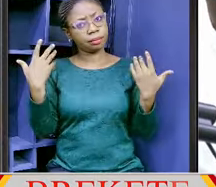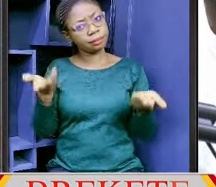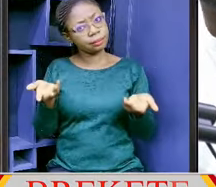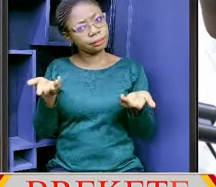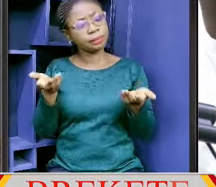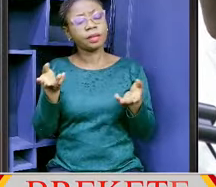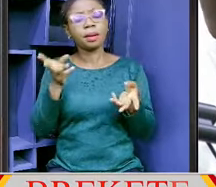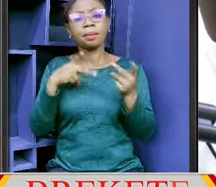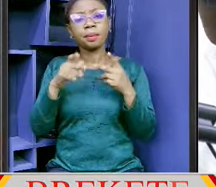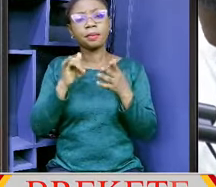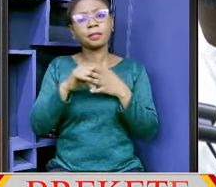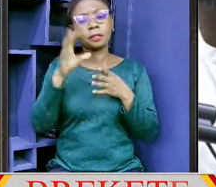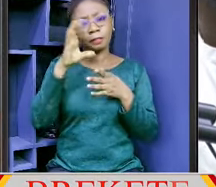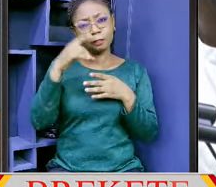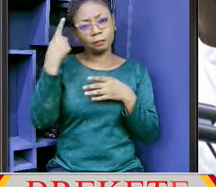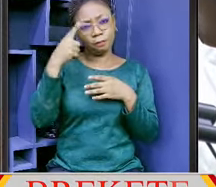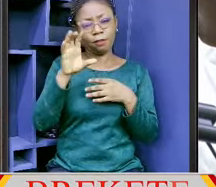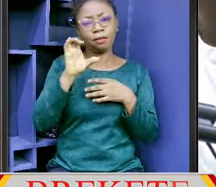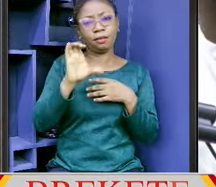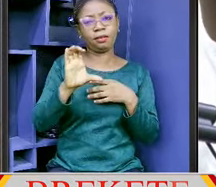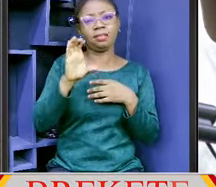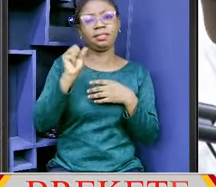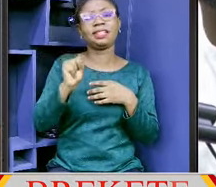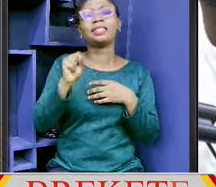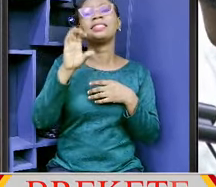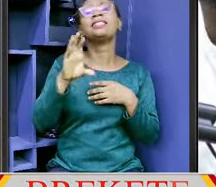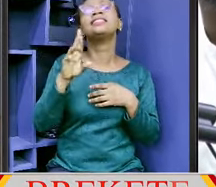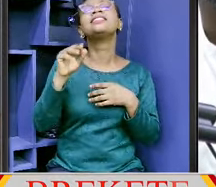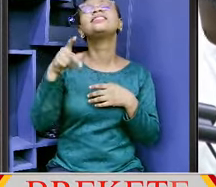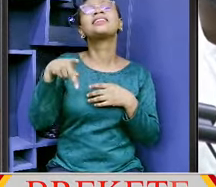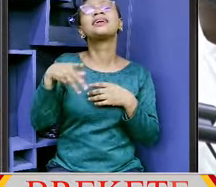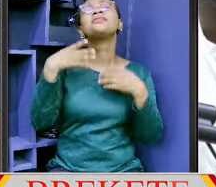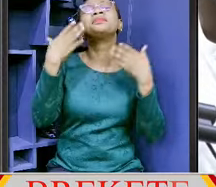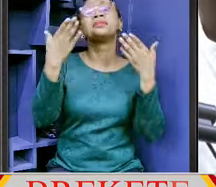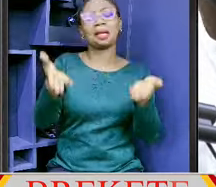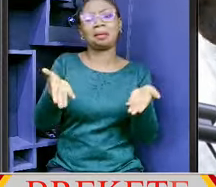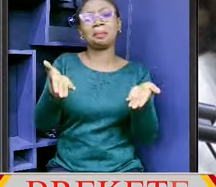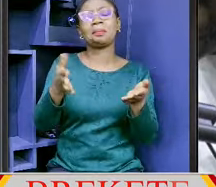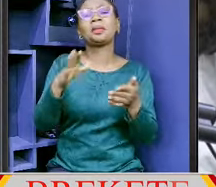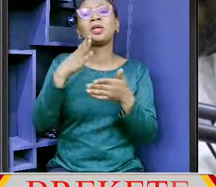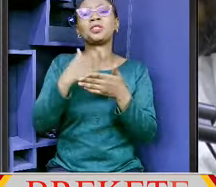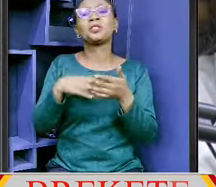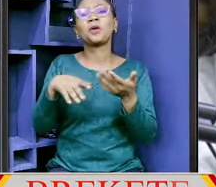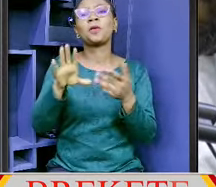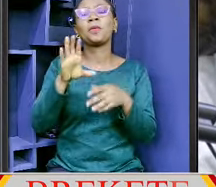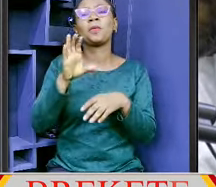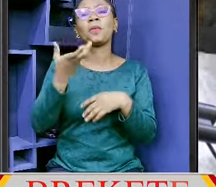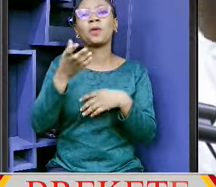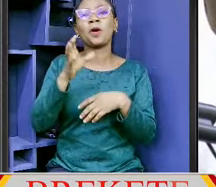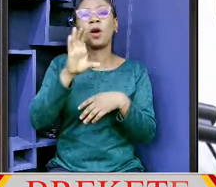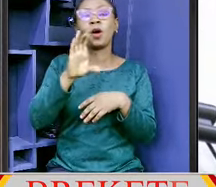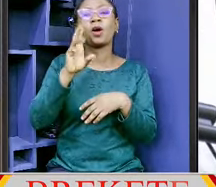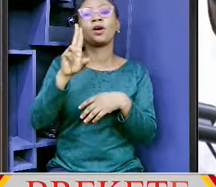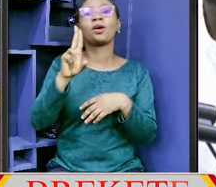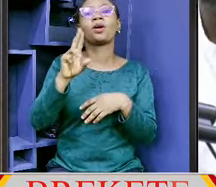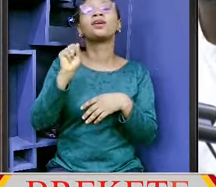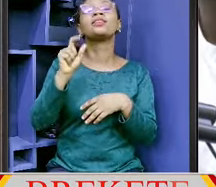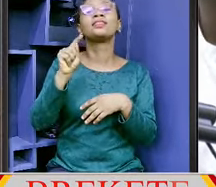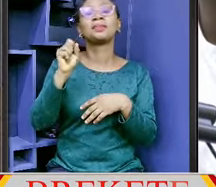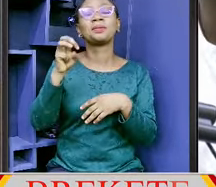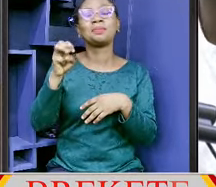People where they look for scrap there. Many things. Yes, sir. Have you not be so? No. Some customers go tell them, say, they like scrap.